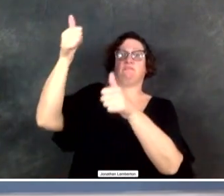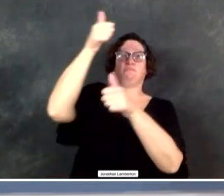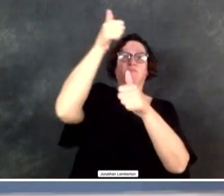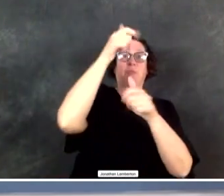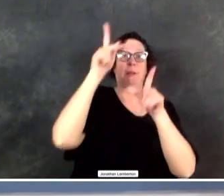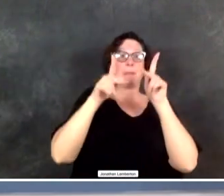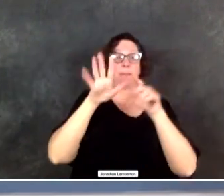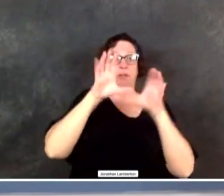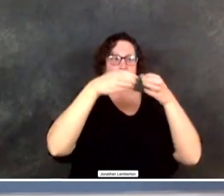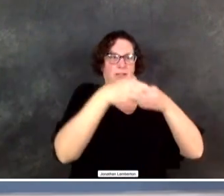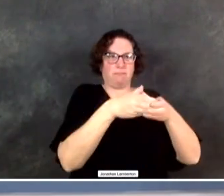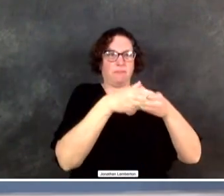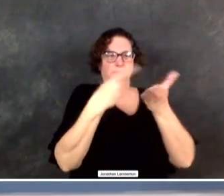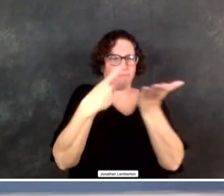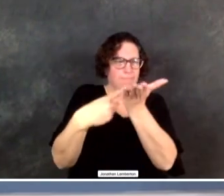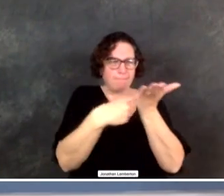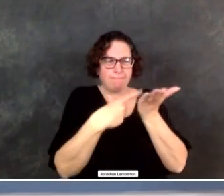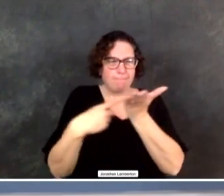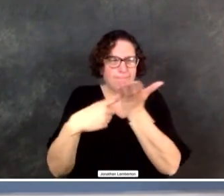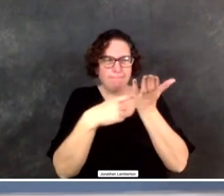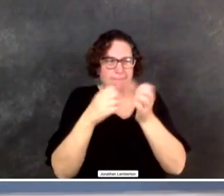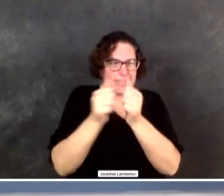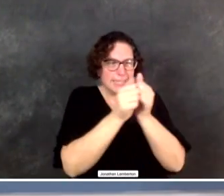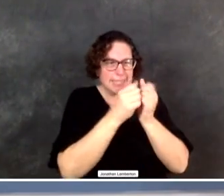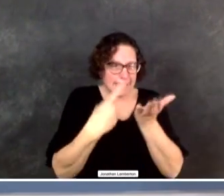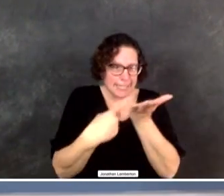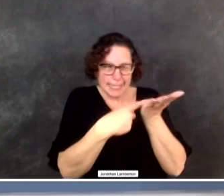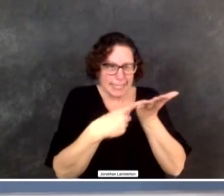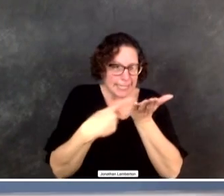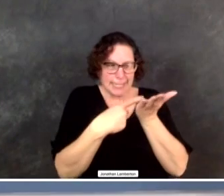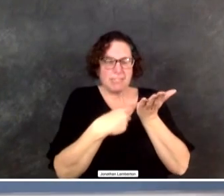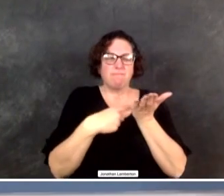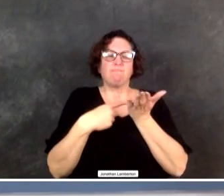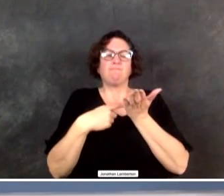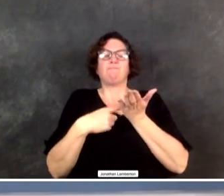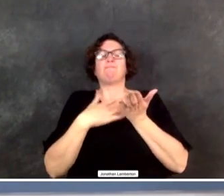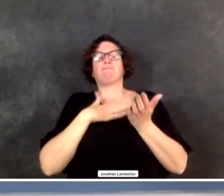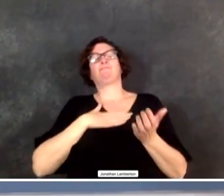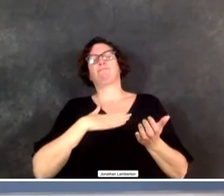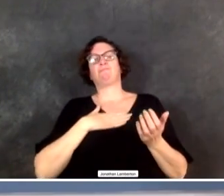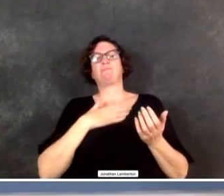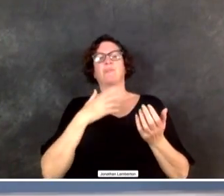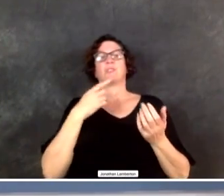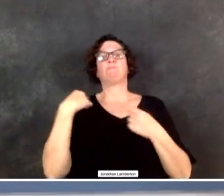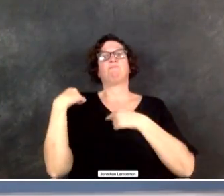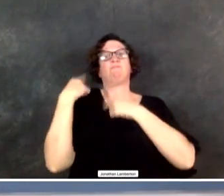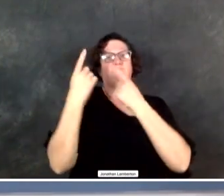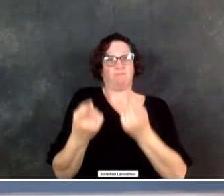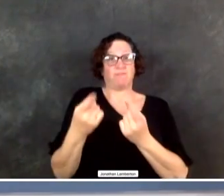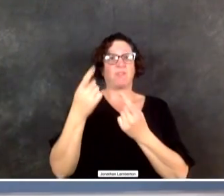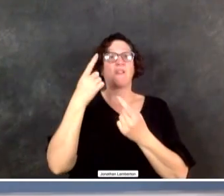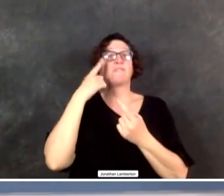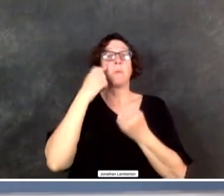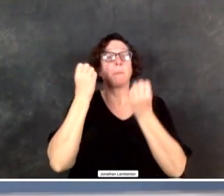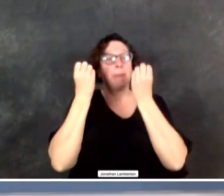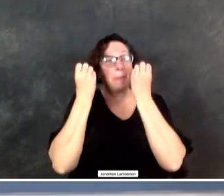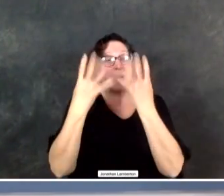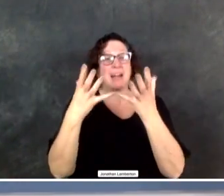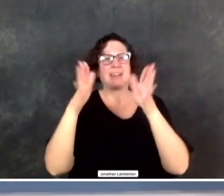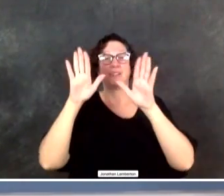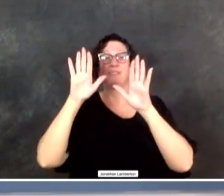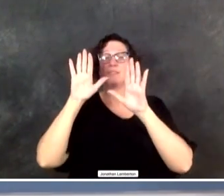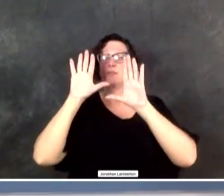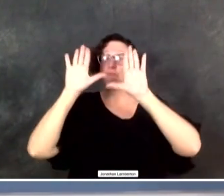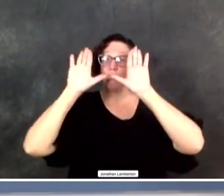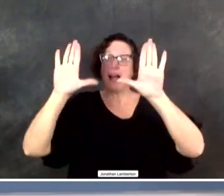so many wonderful stories of resilience and enrichment that is happening in the Bronx. People